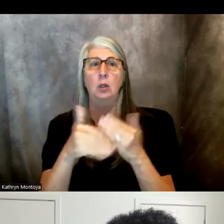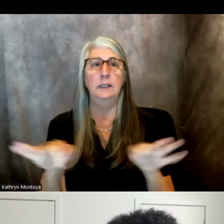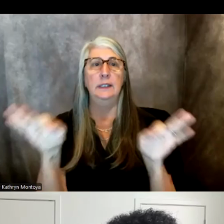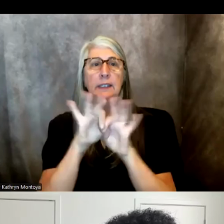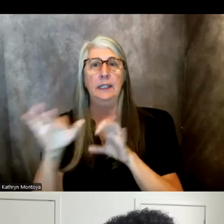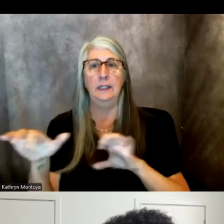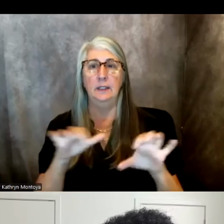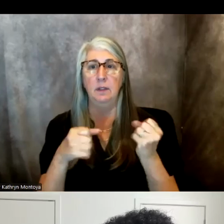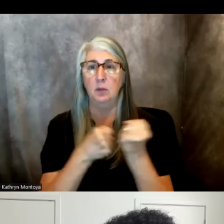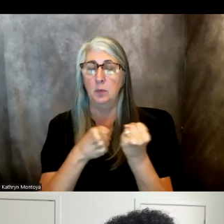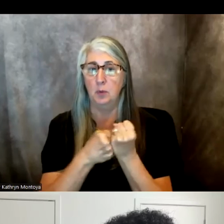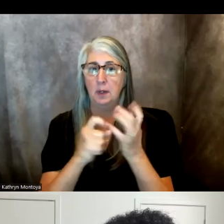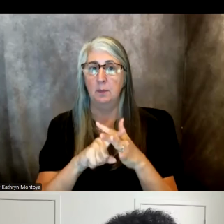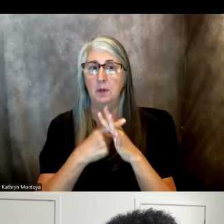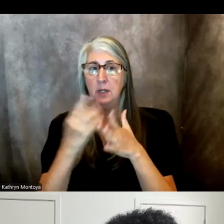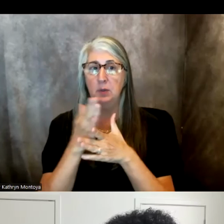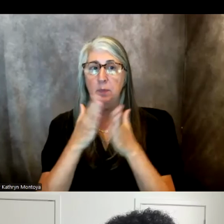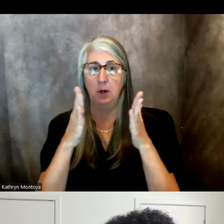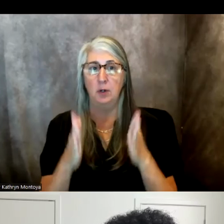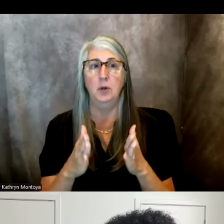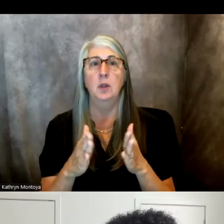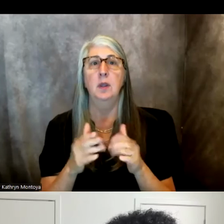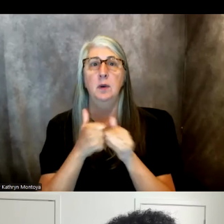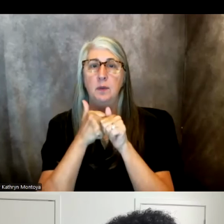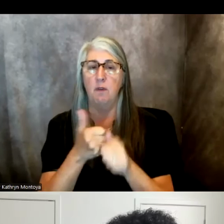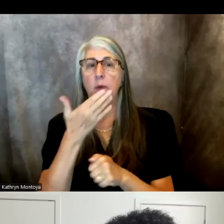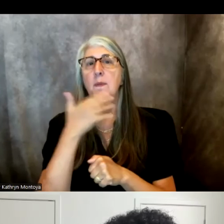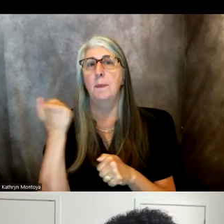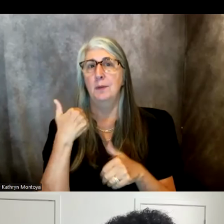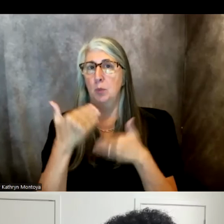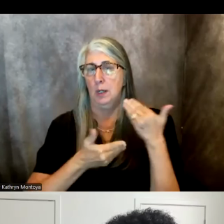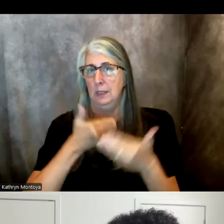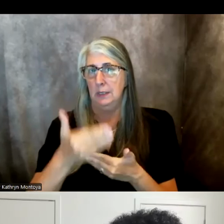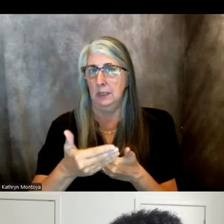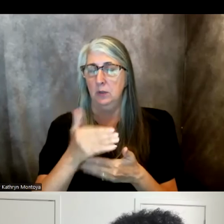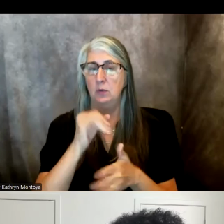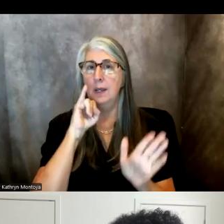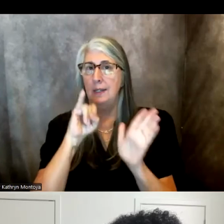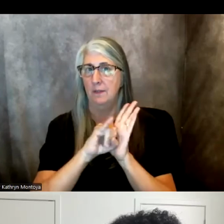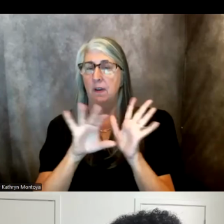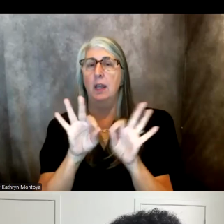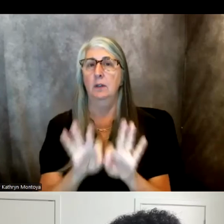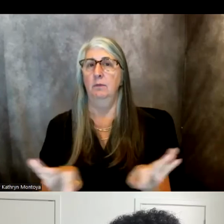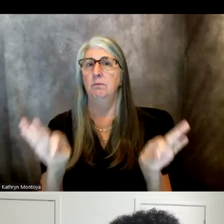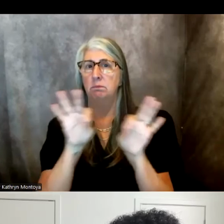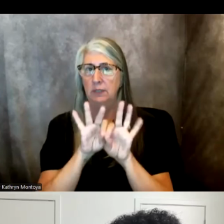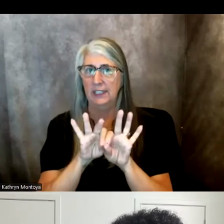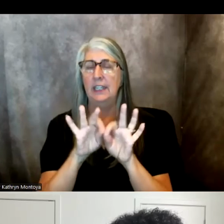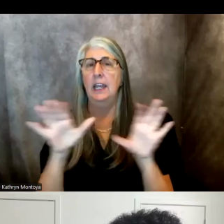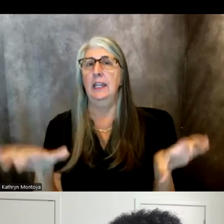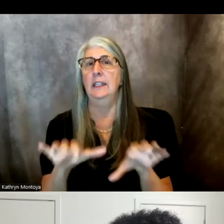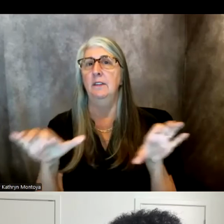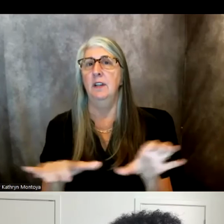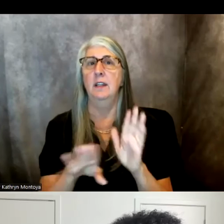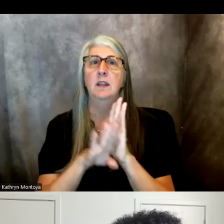by our implementation partners at Dignity Best Practices, helping identify what these key activities ought to be, developing